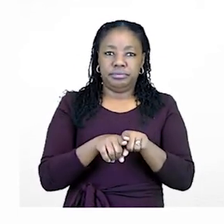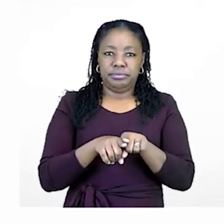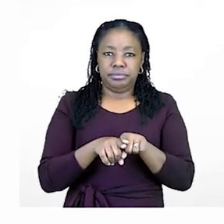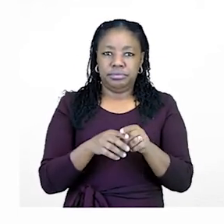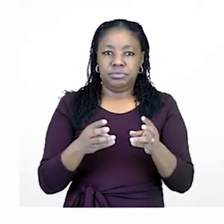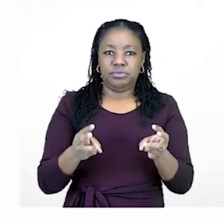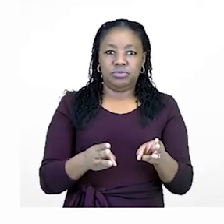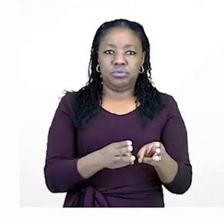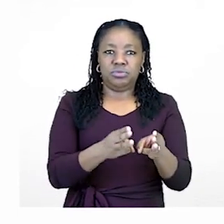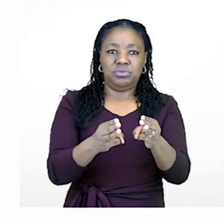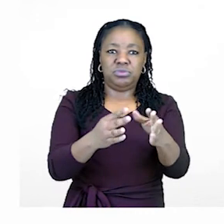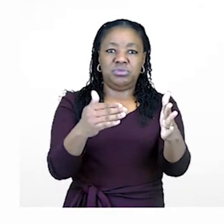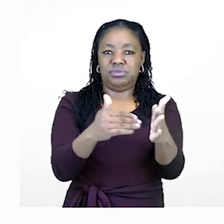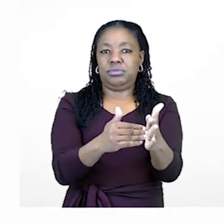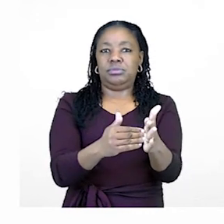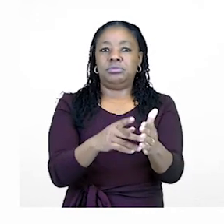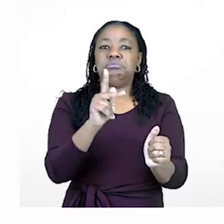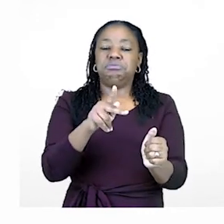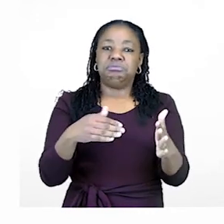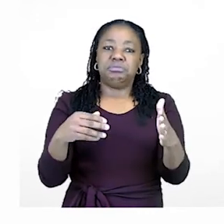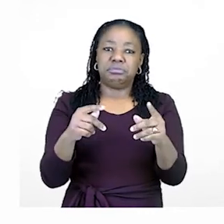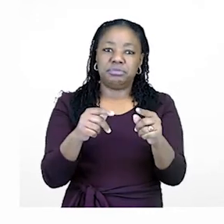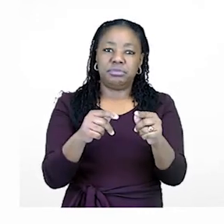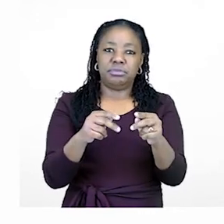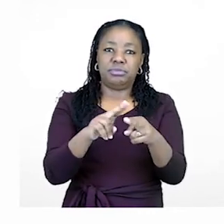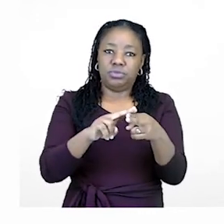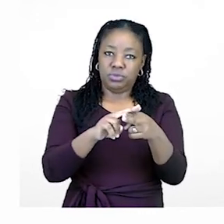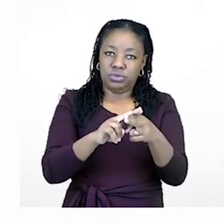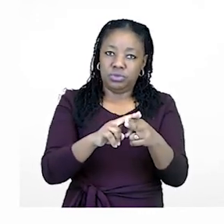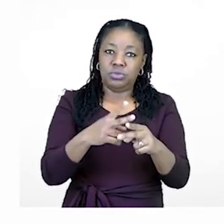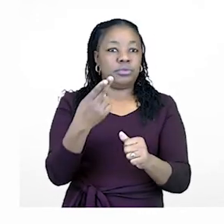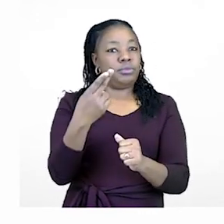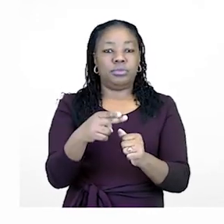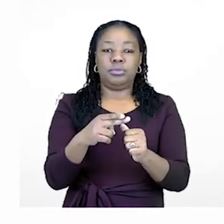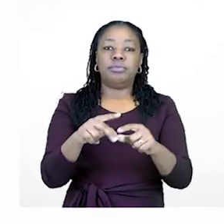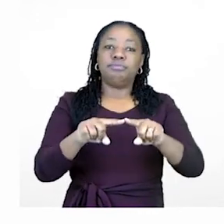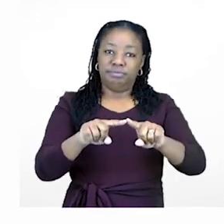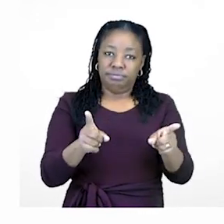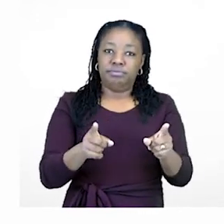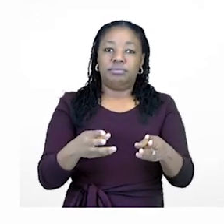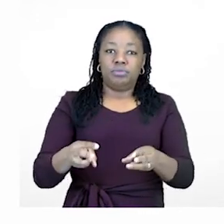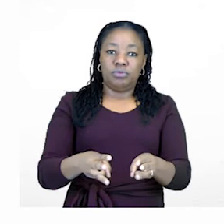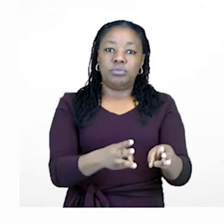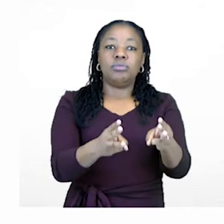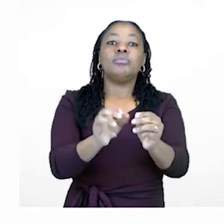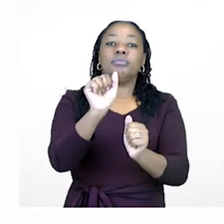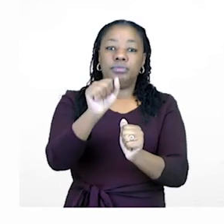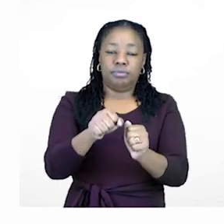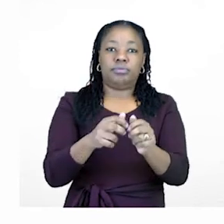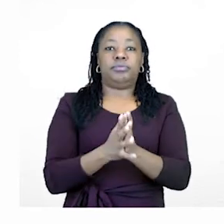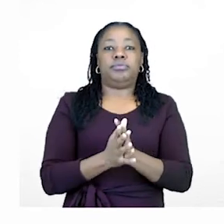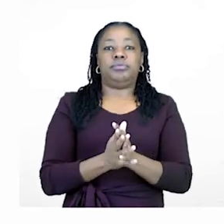was blocked before. And then when you are done helping the shepherd bring him to his